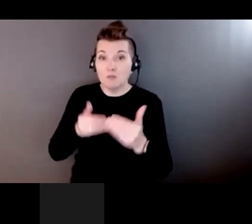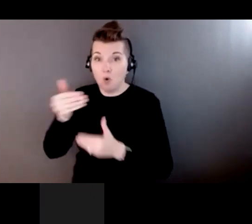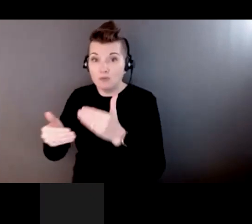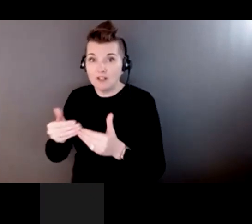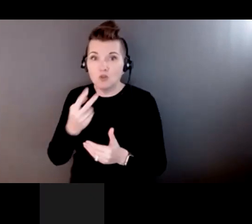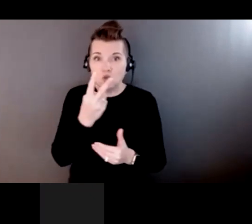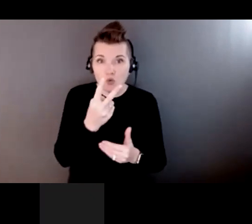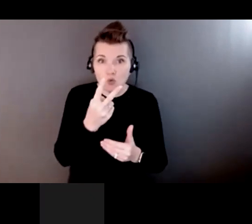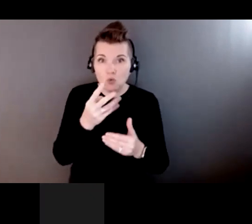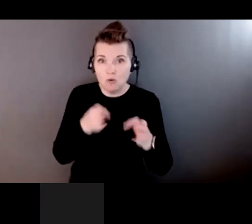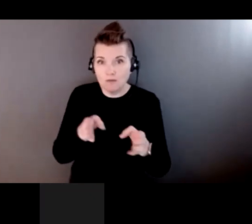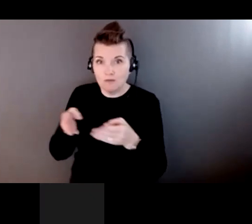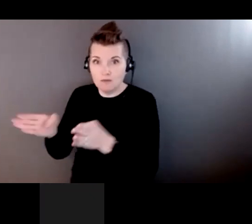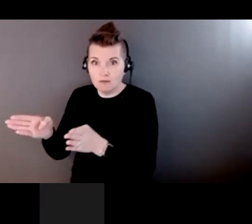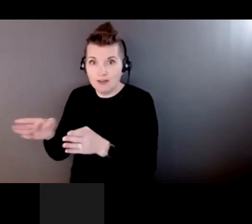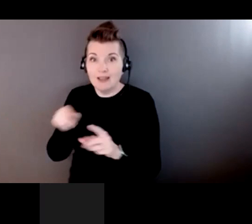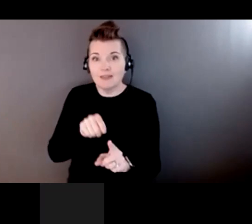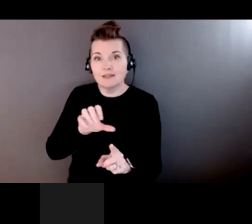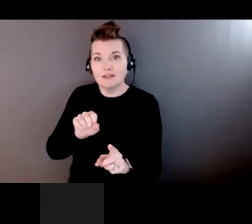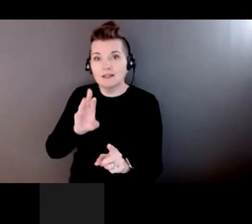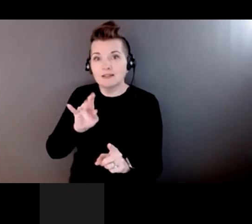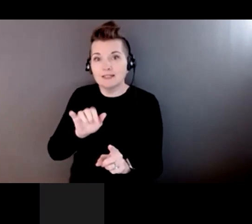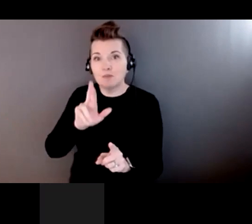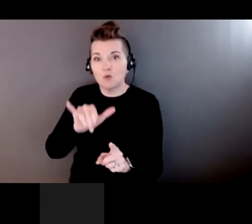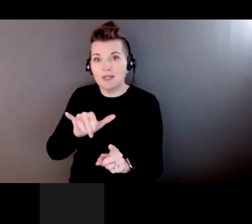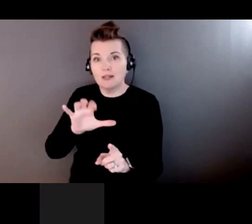One is a summary conviction process, and one is one by indictment.